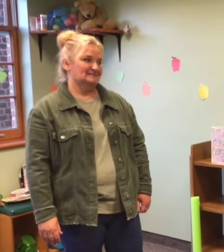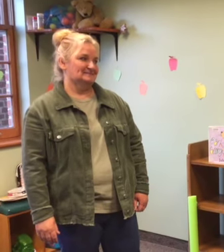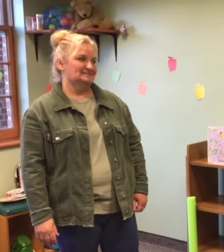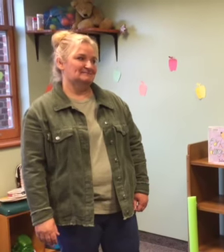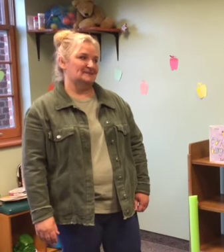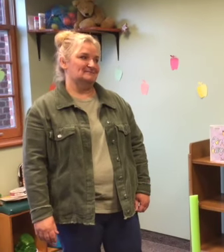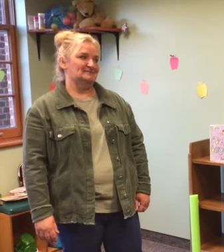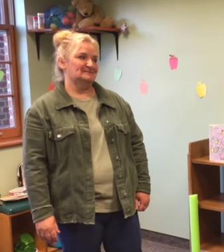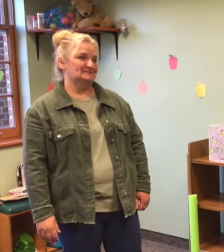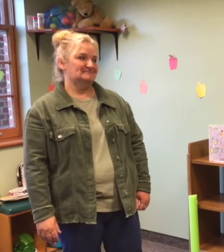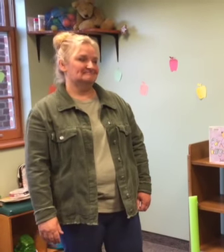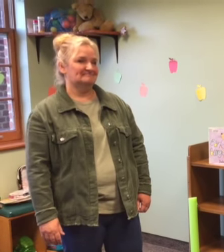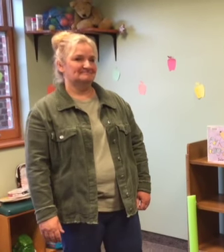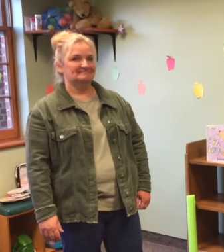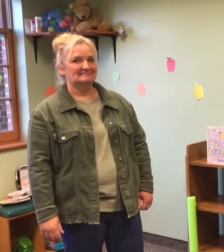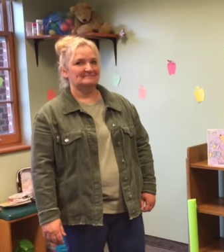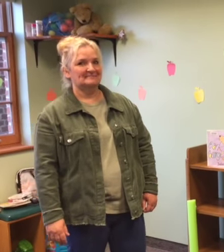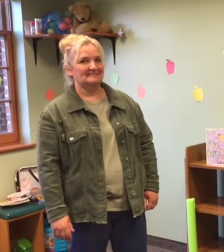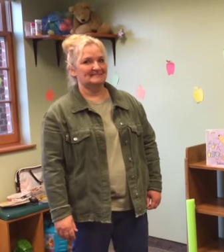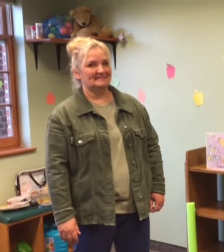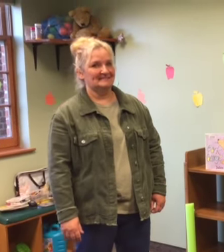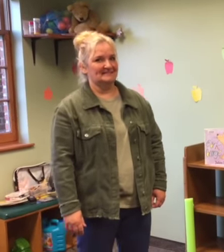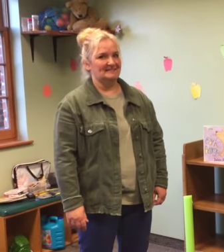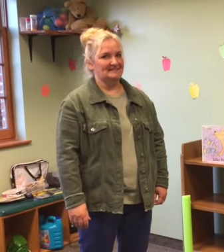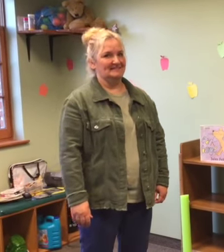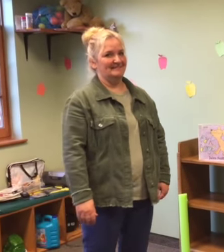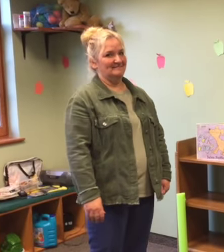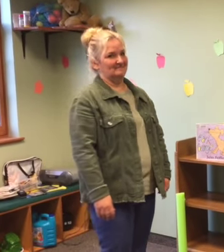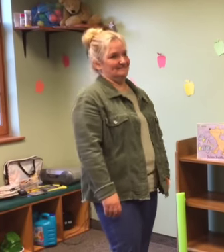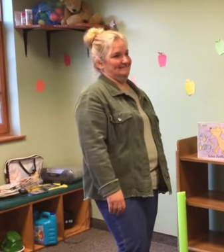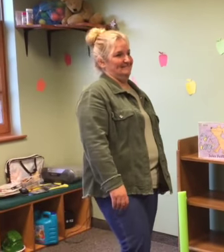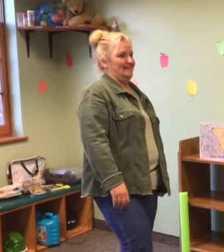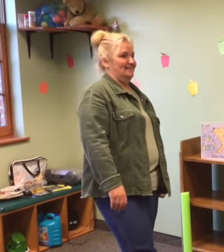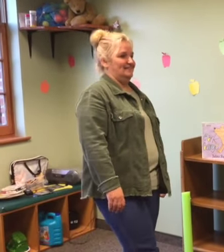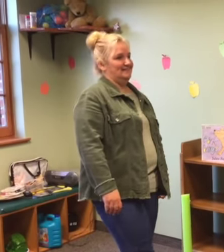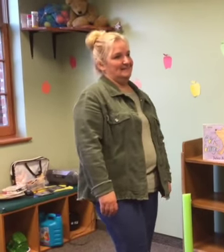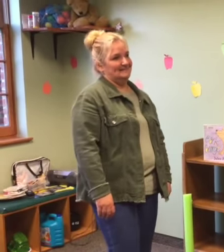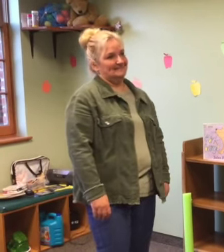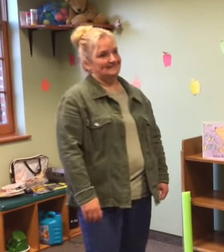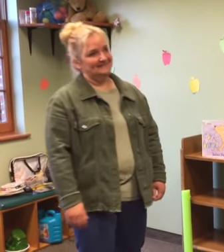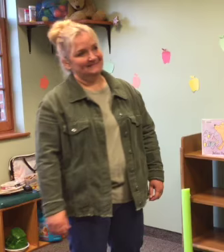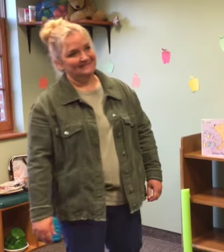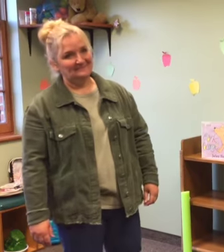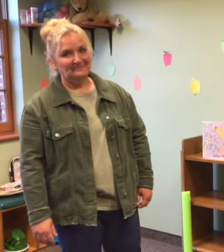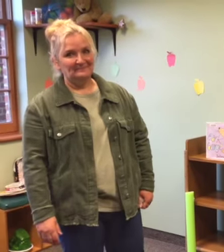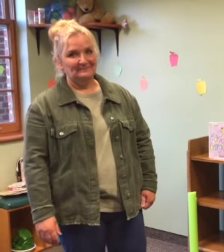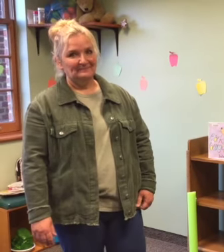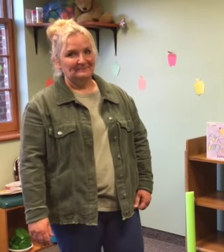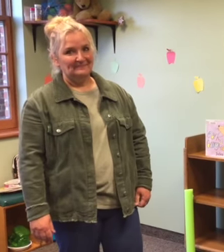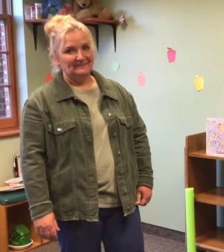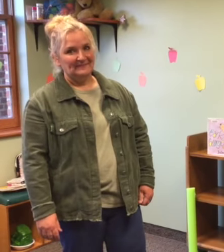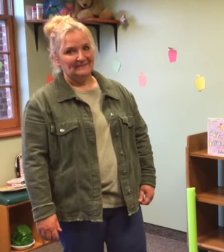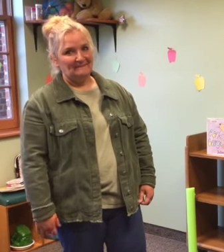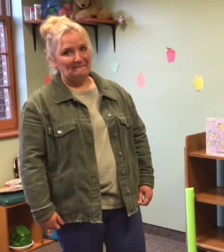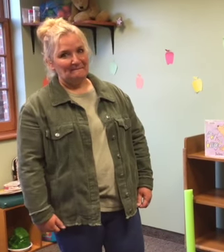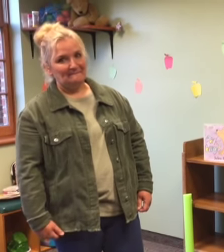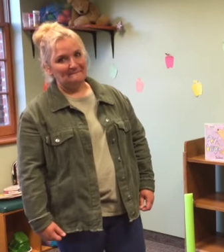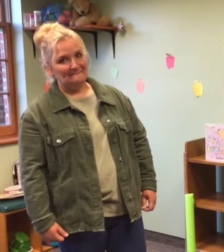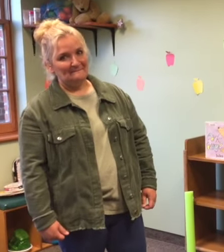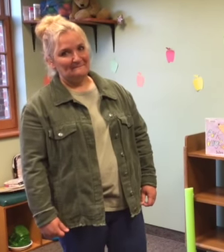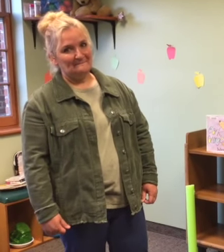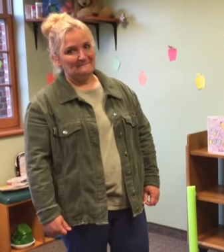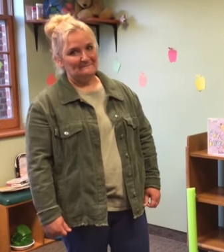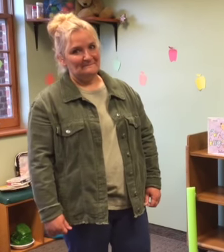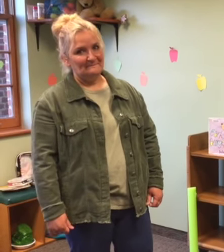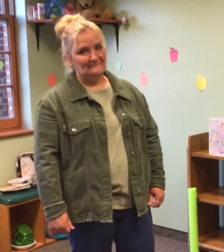Rebecca. Don't ever Many moons. put Karen on the spot. There it is. My friends,